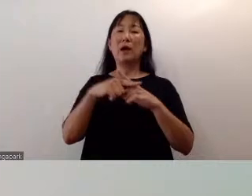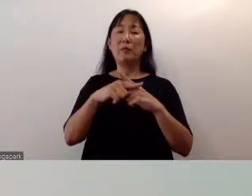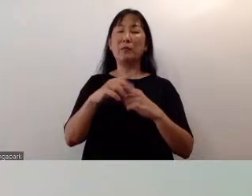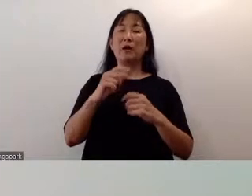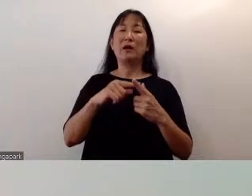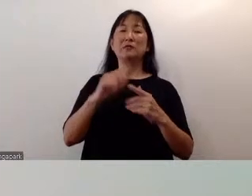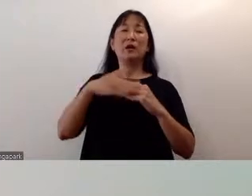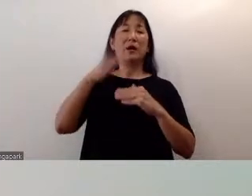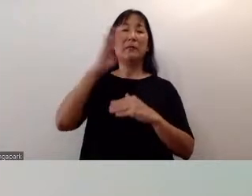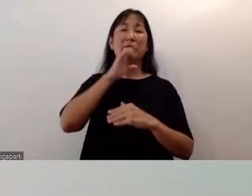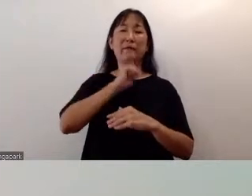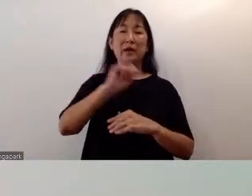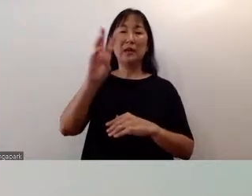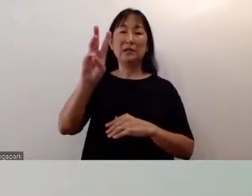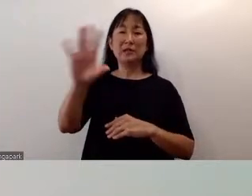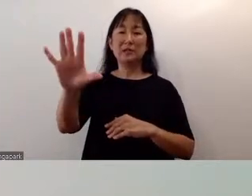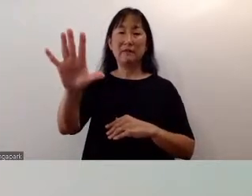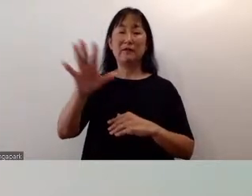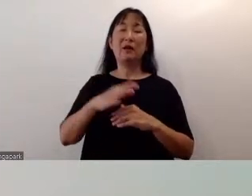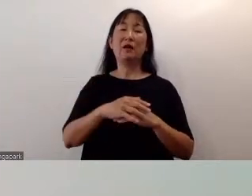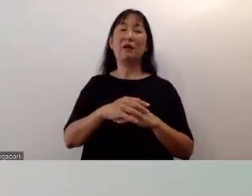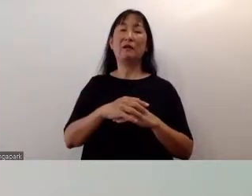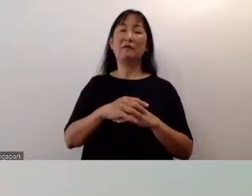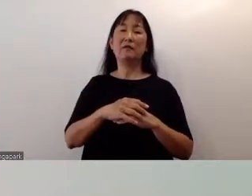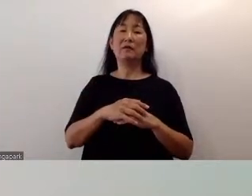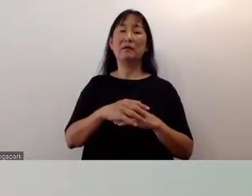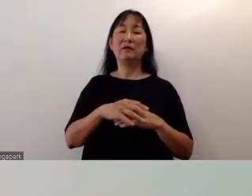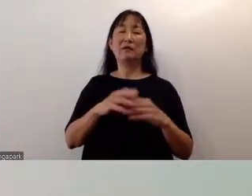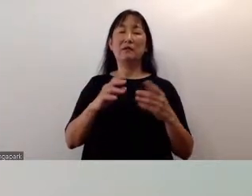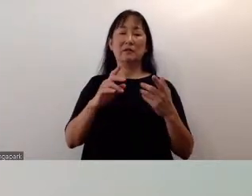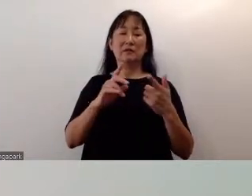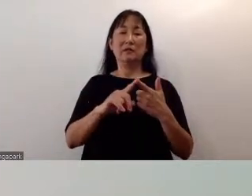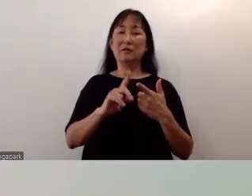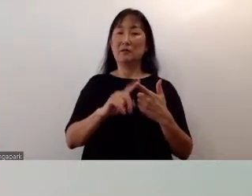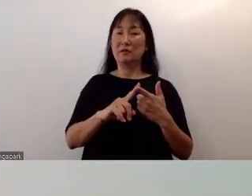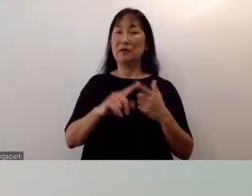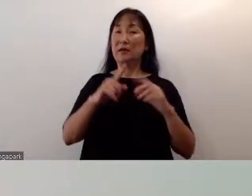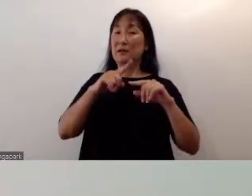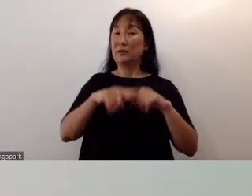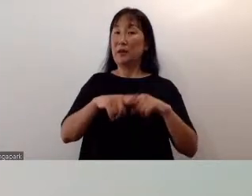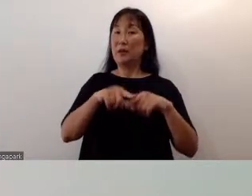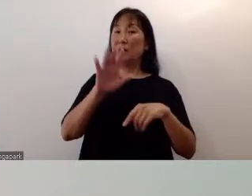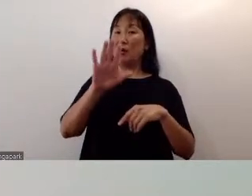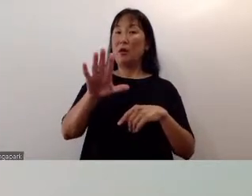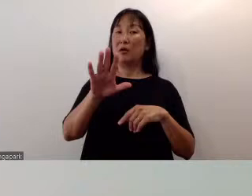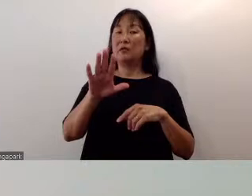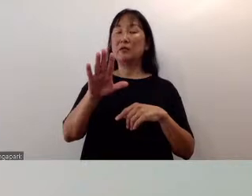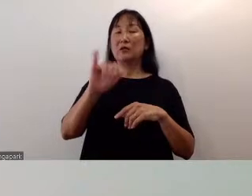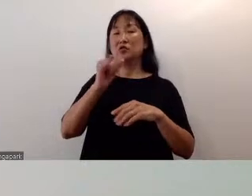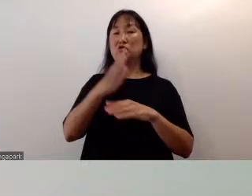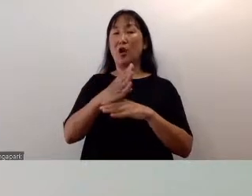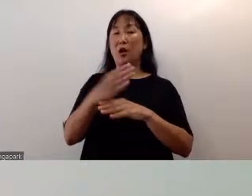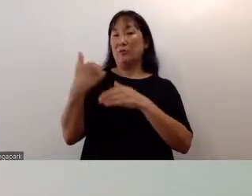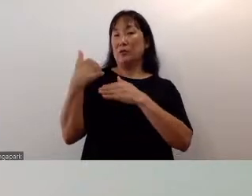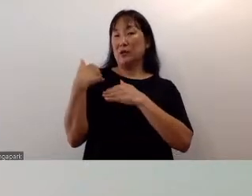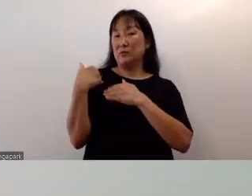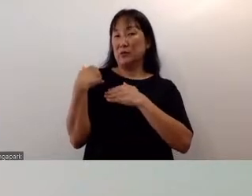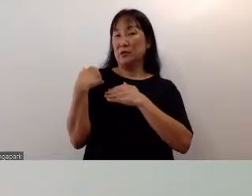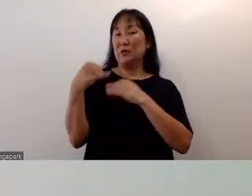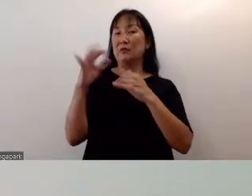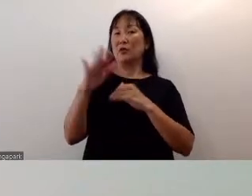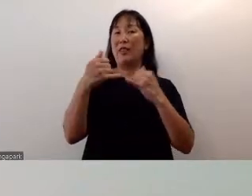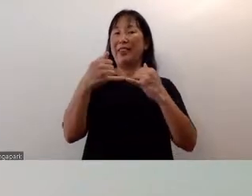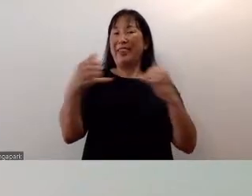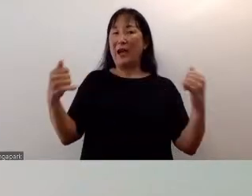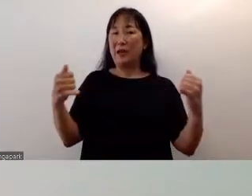65 are at higher risk. Secondly, depending on a teacher's line assignment and job responsibilities,